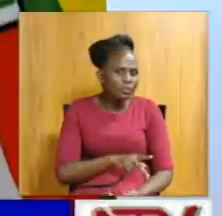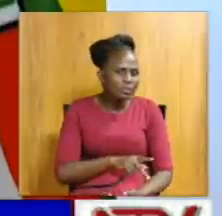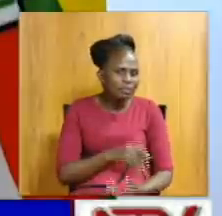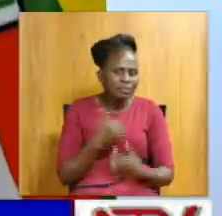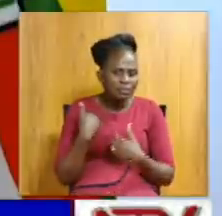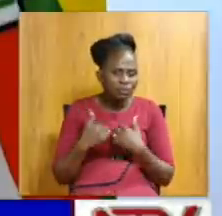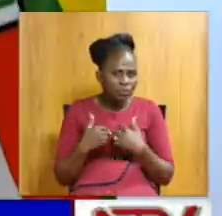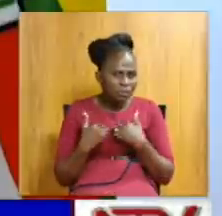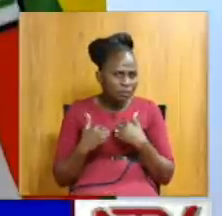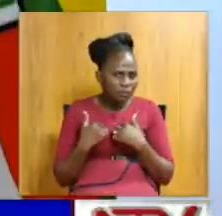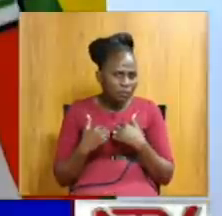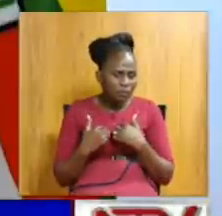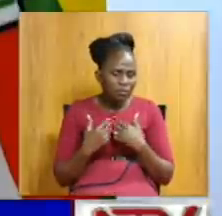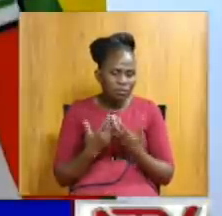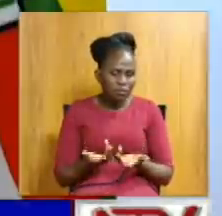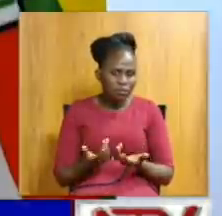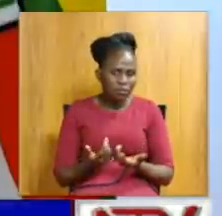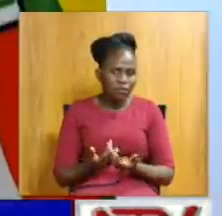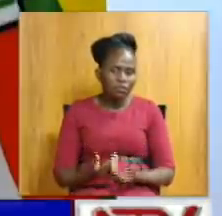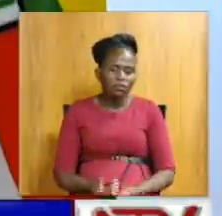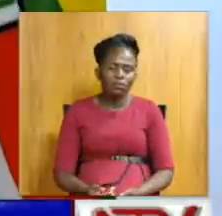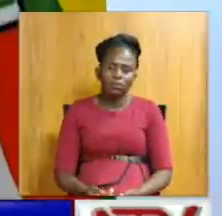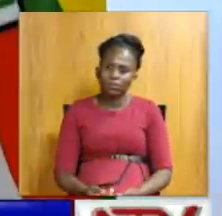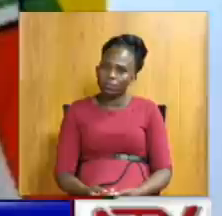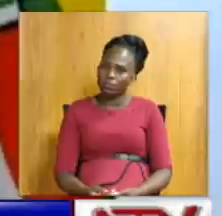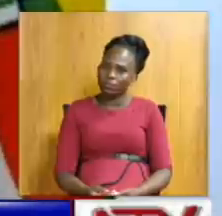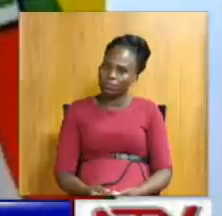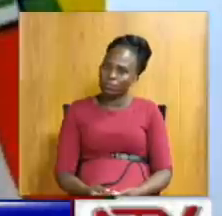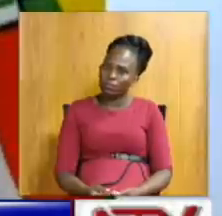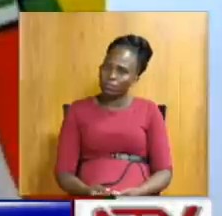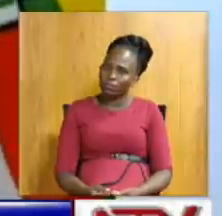is haram, a chagaro among the Muslims.